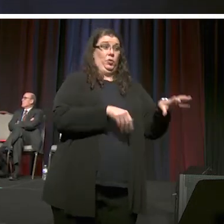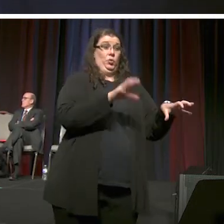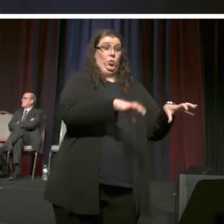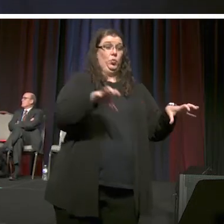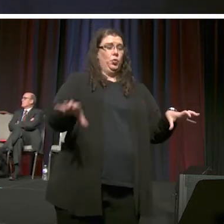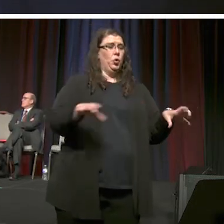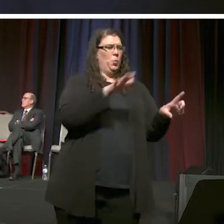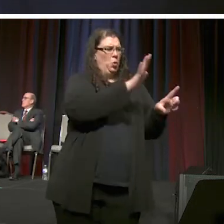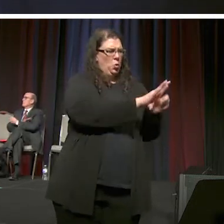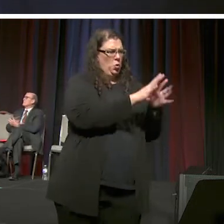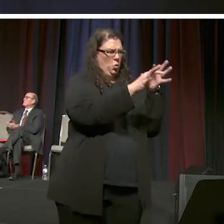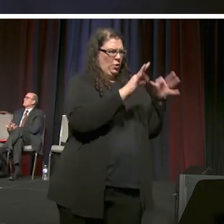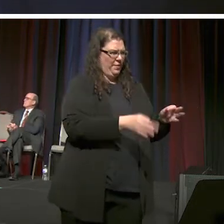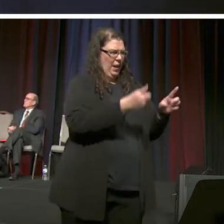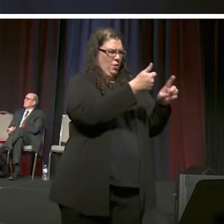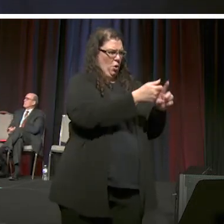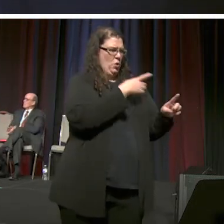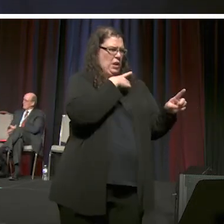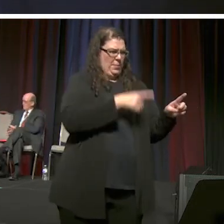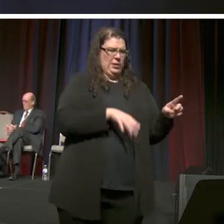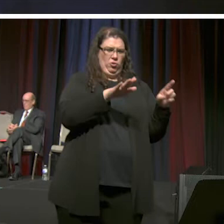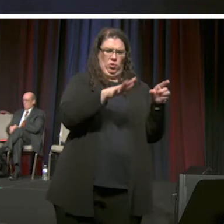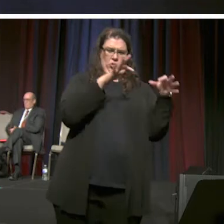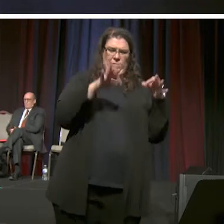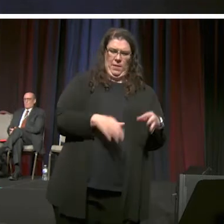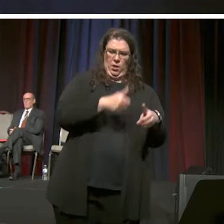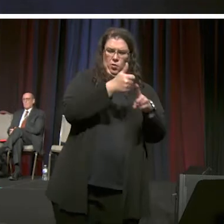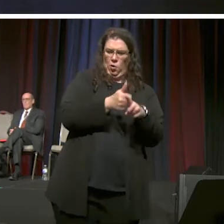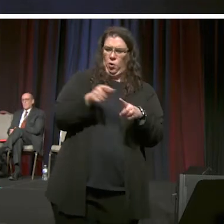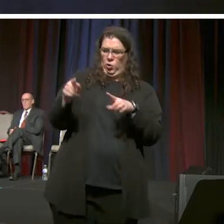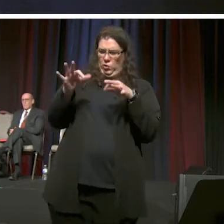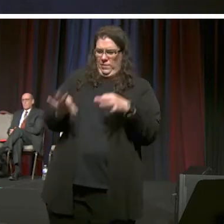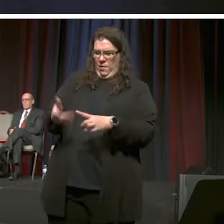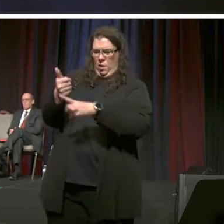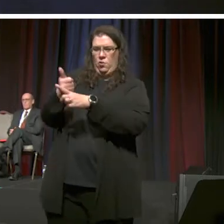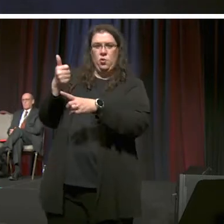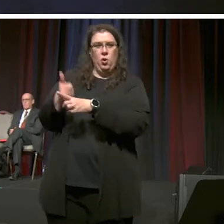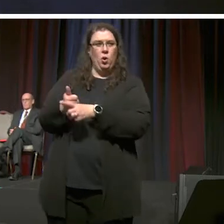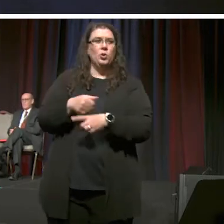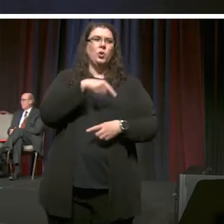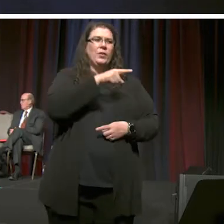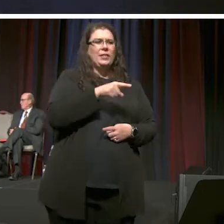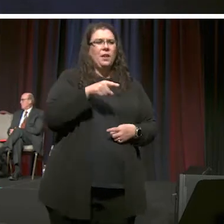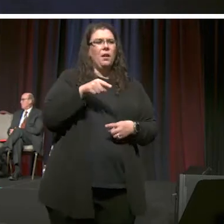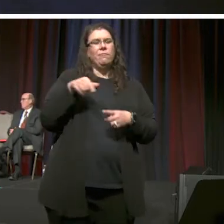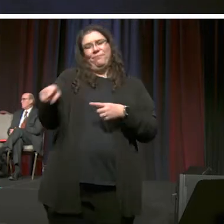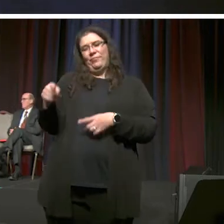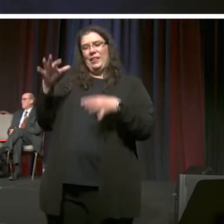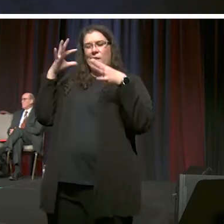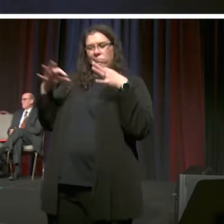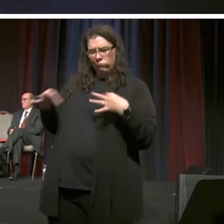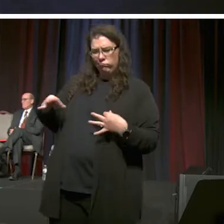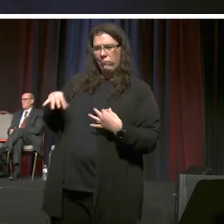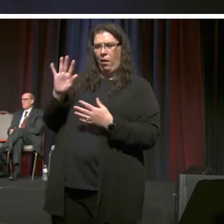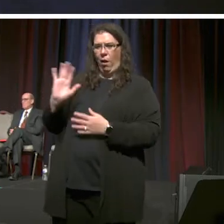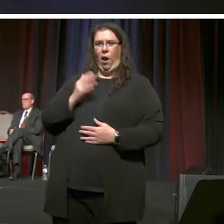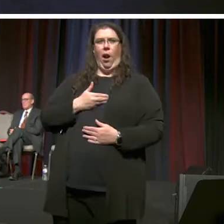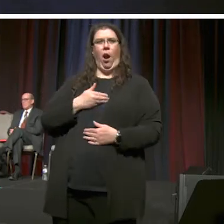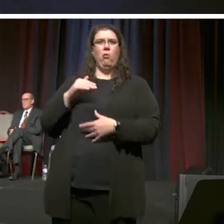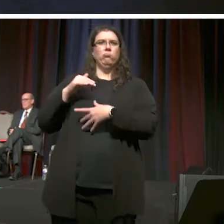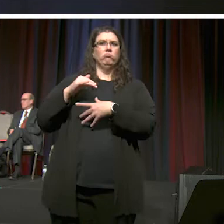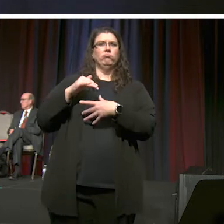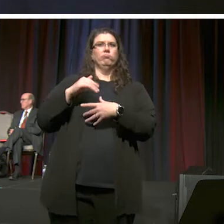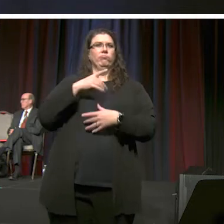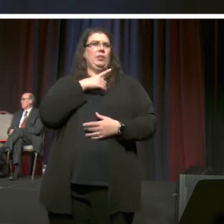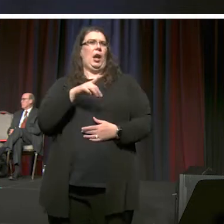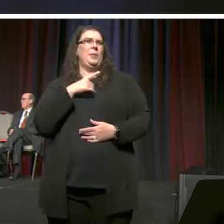own denomination. So traditionalists were in charge of defining what that traditionalist denomination would be, for